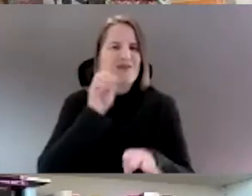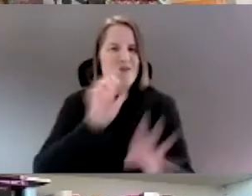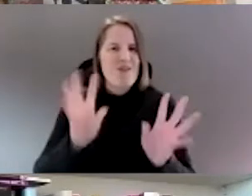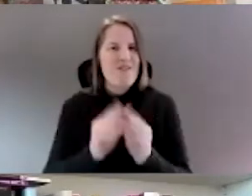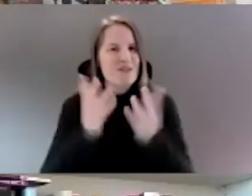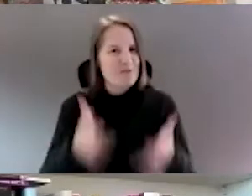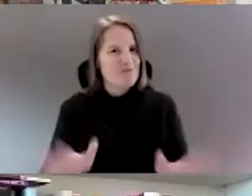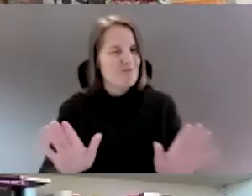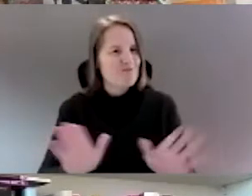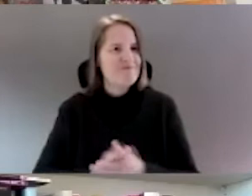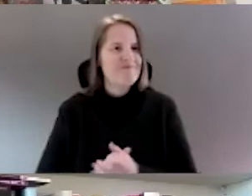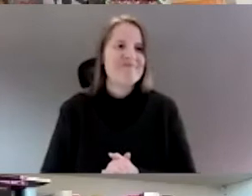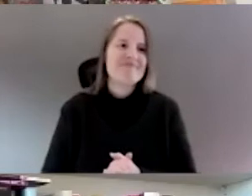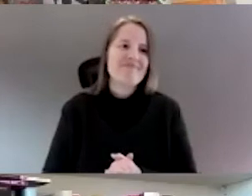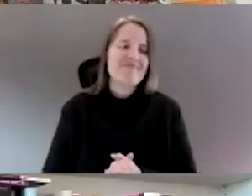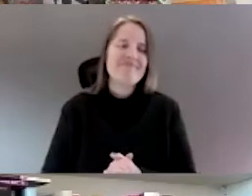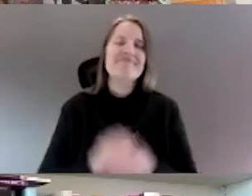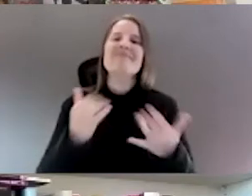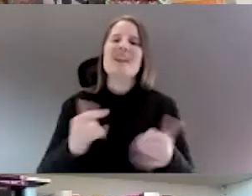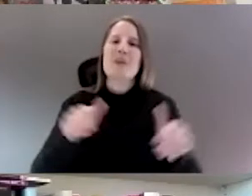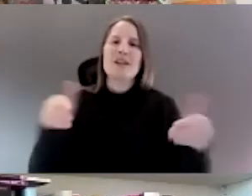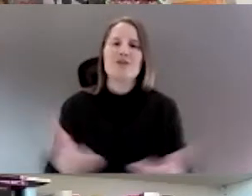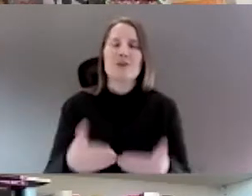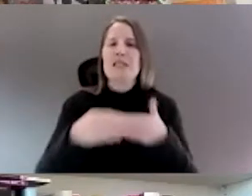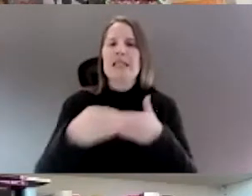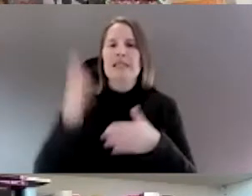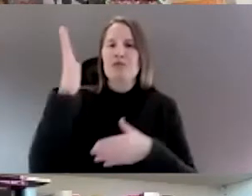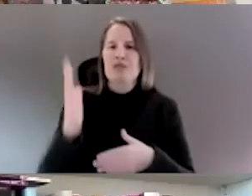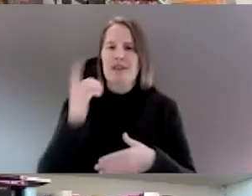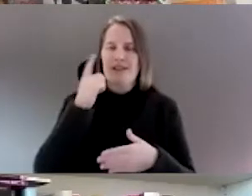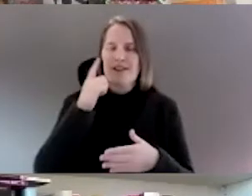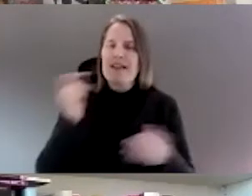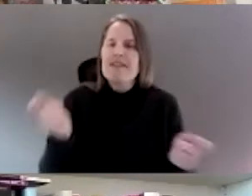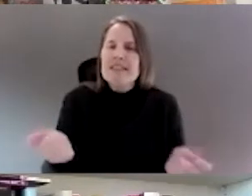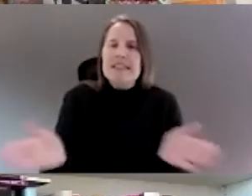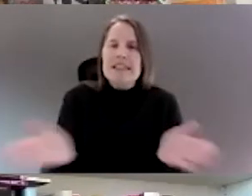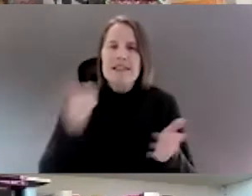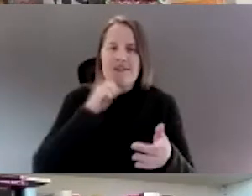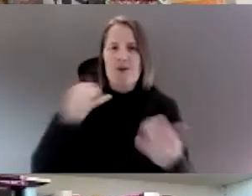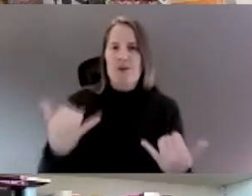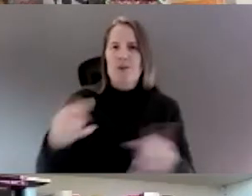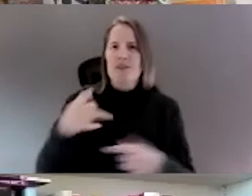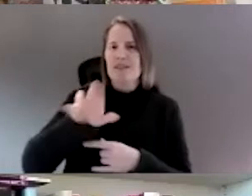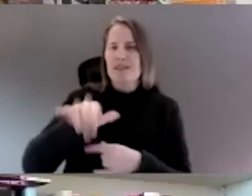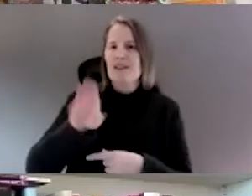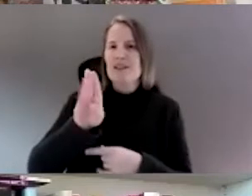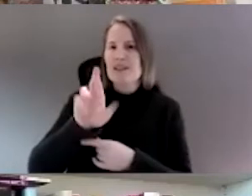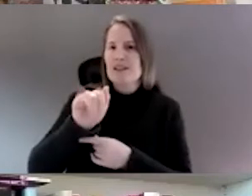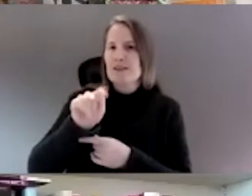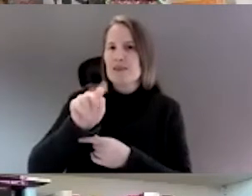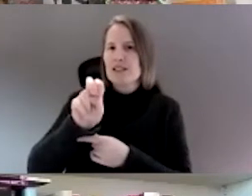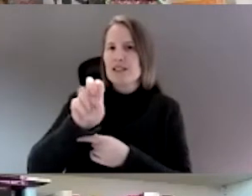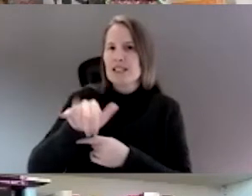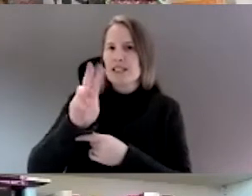I'm now pleased to introduce our lead presenter and facilitator of today's plenary, Brittany Wilson. Brittany is a civil